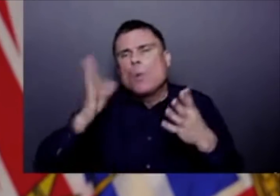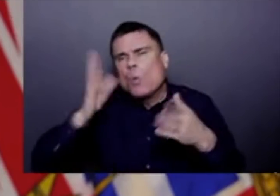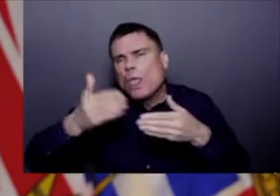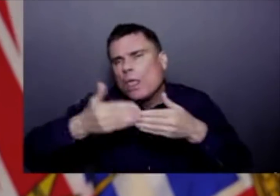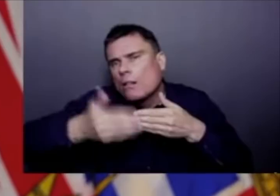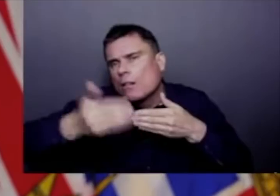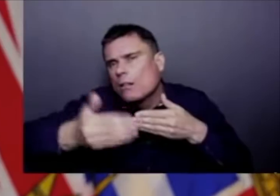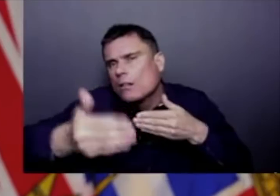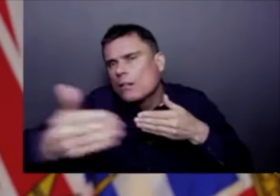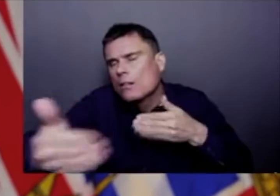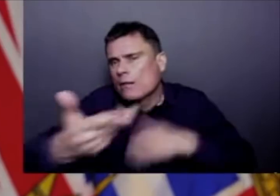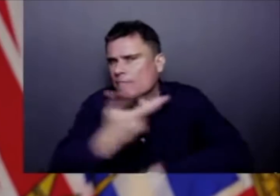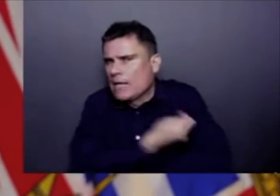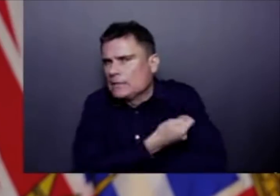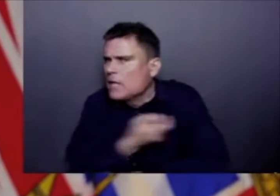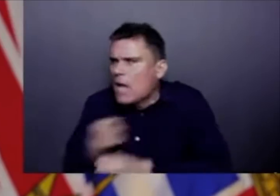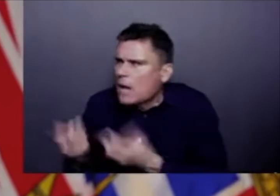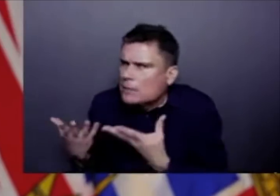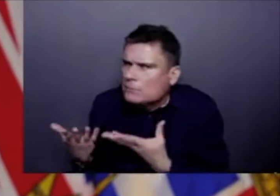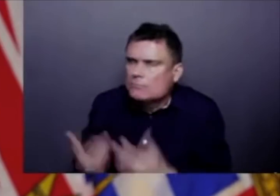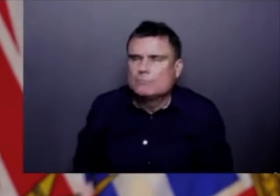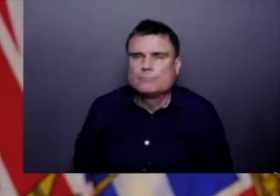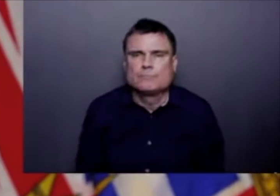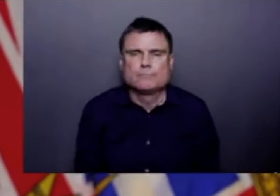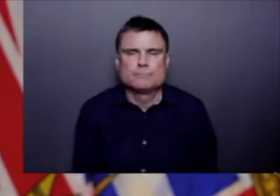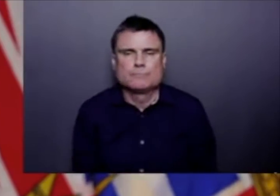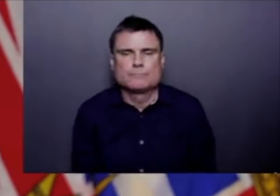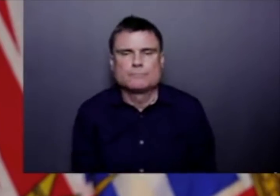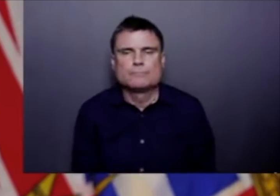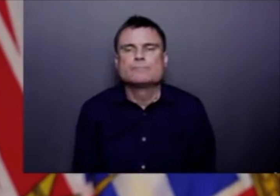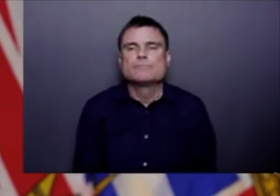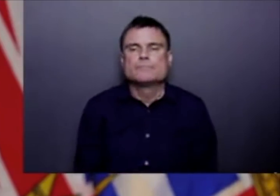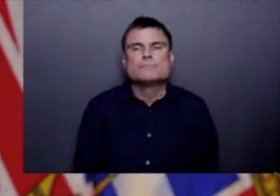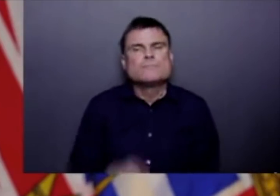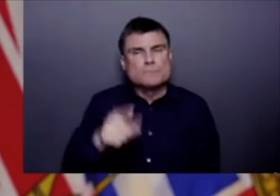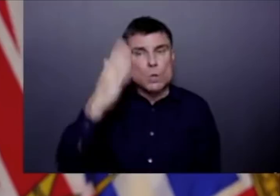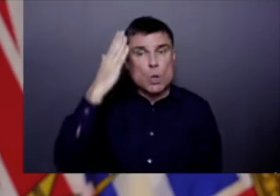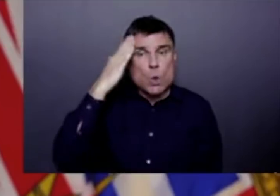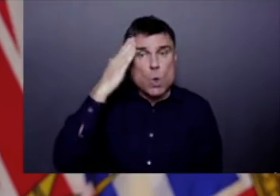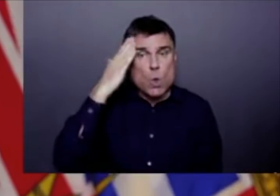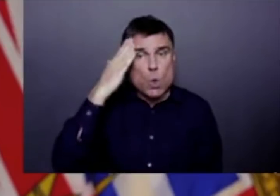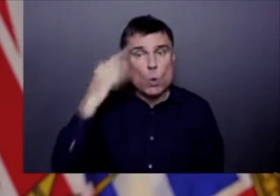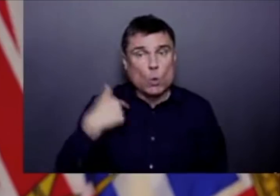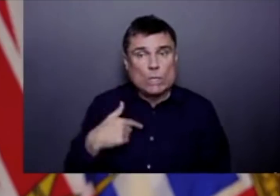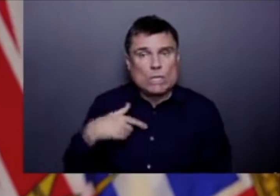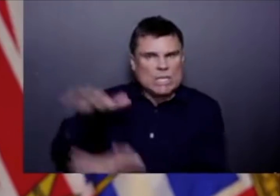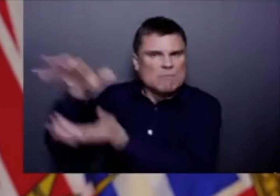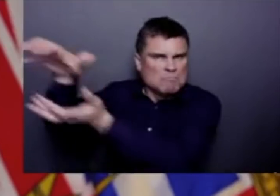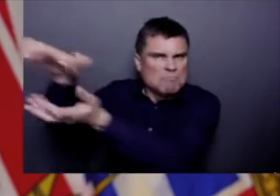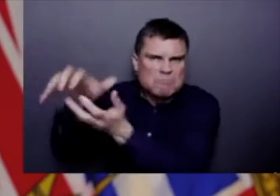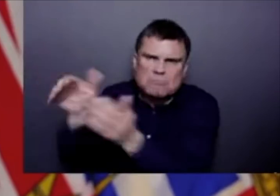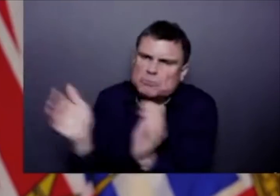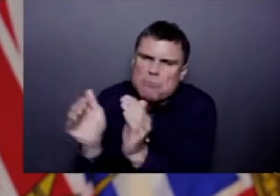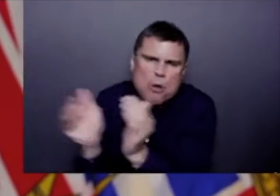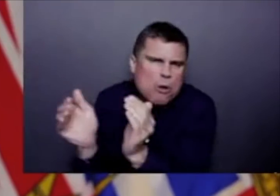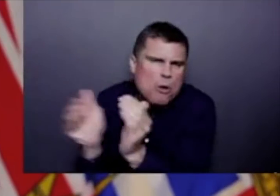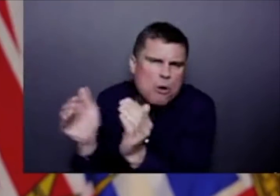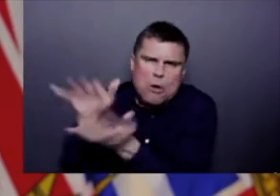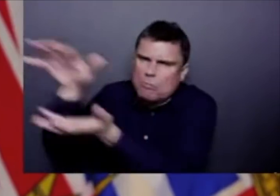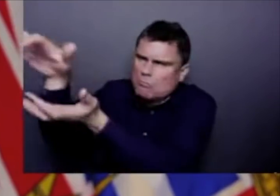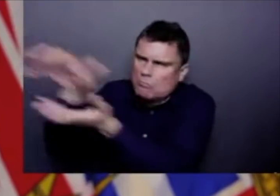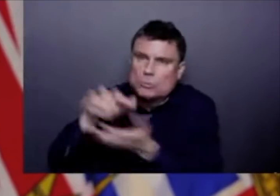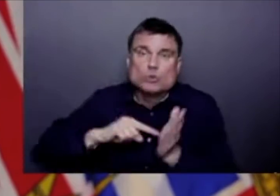as you know, we've received small amounts to start with, and the amount that we expect to receive by the end of December is